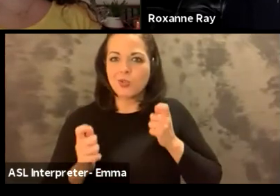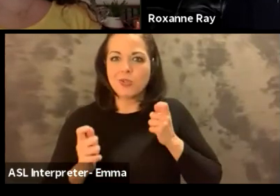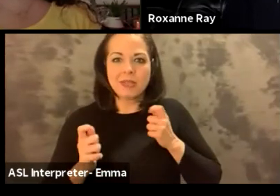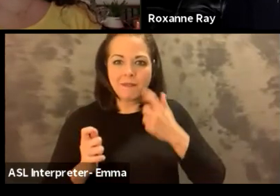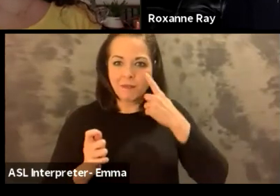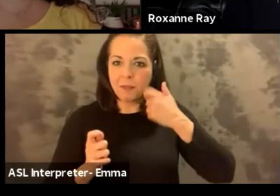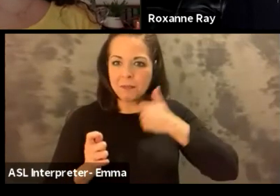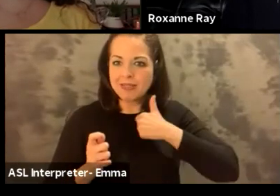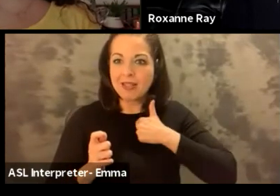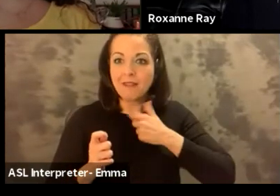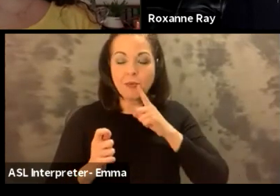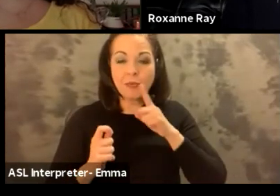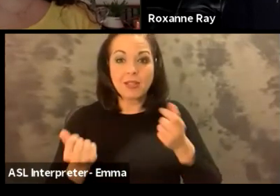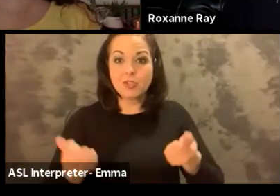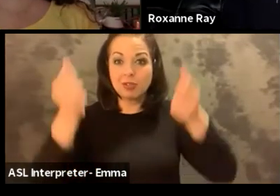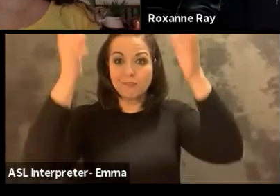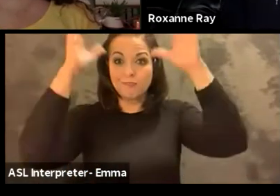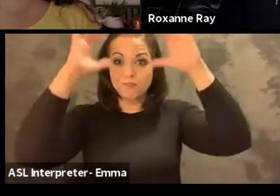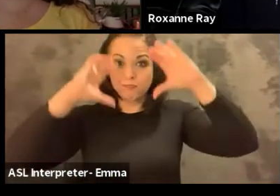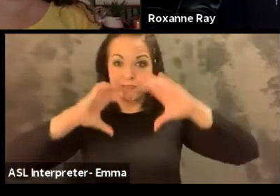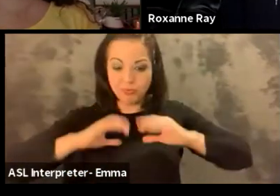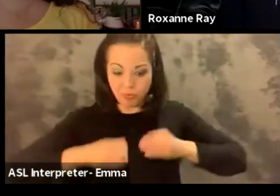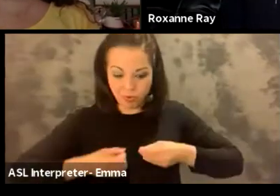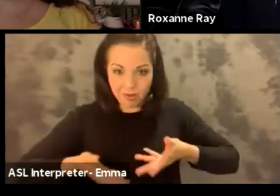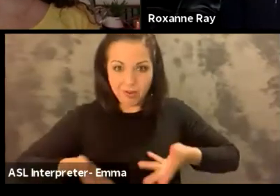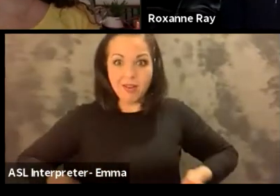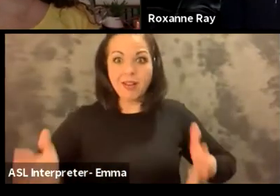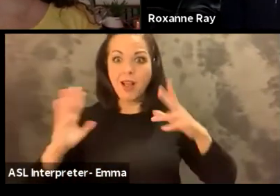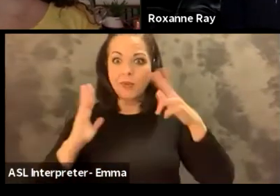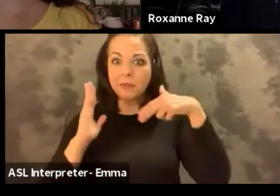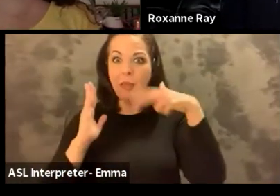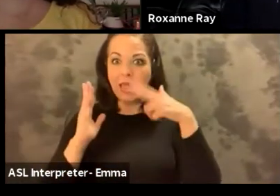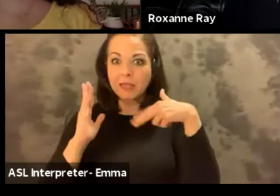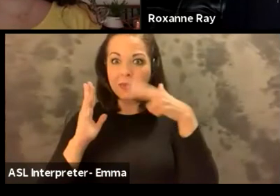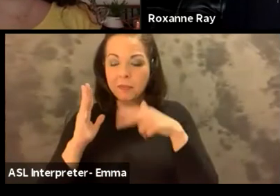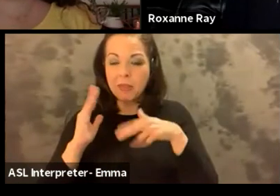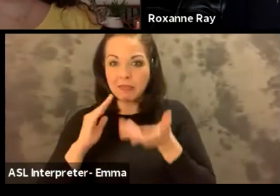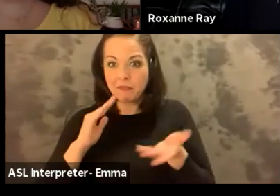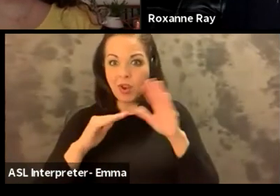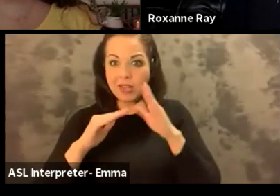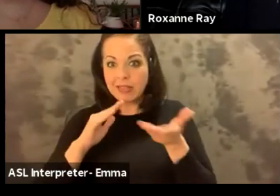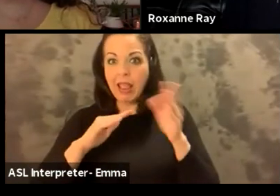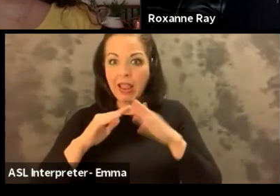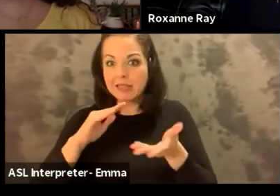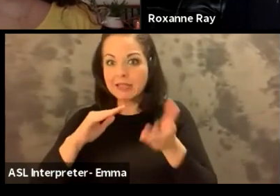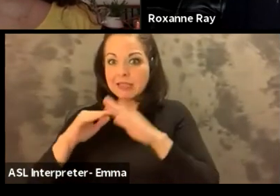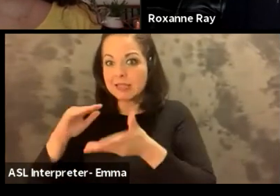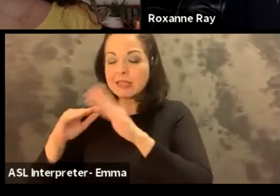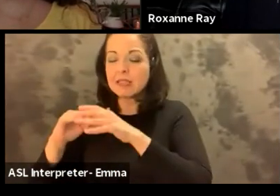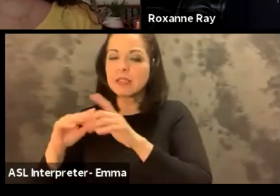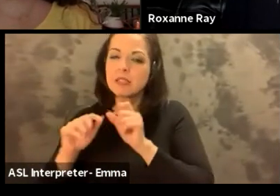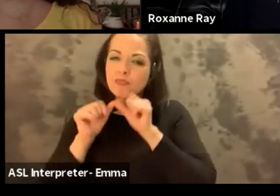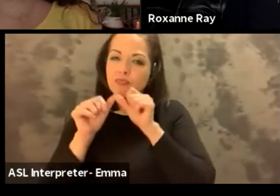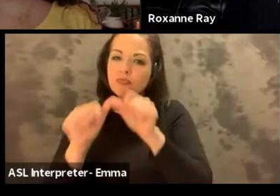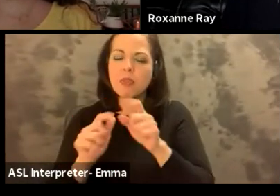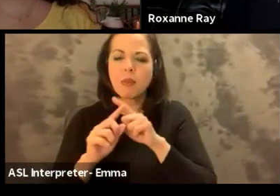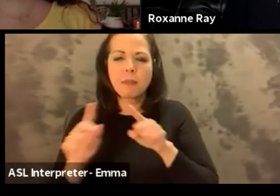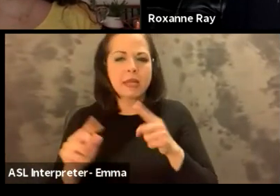like they just poured the art into me and I came back and I was painting for days. But there was something